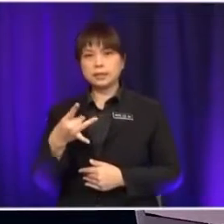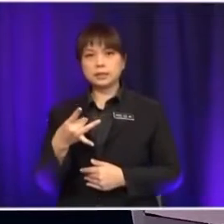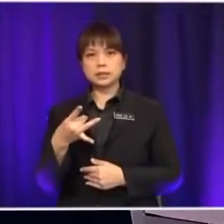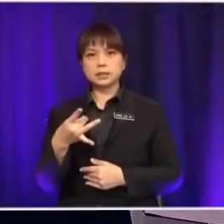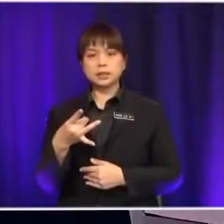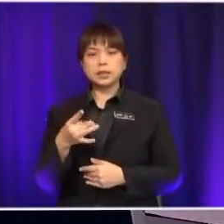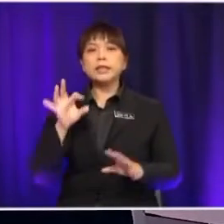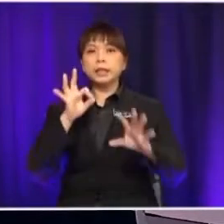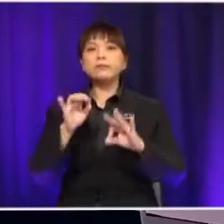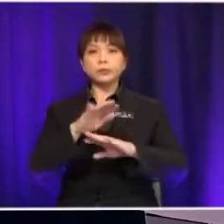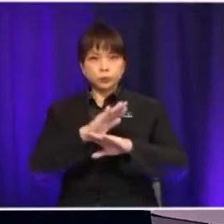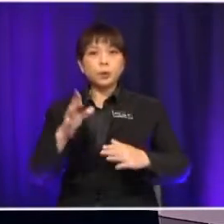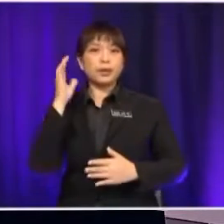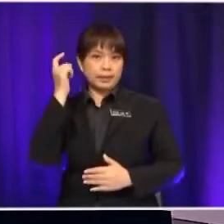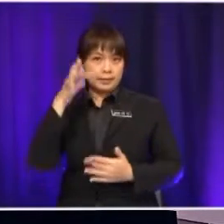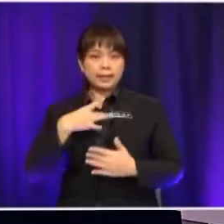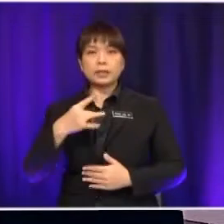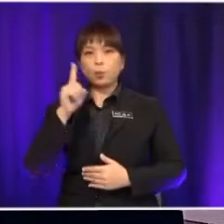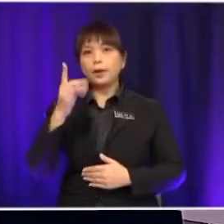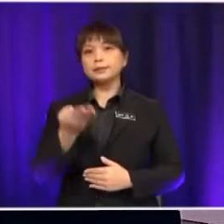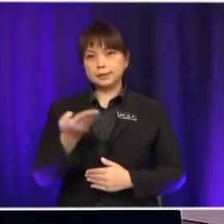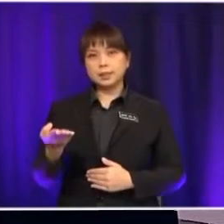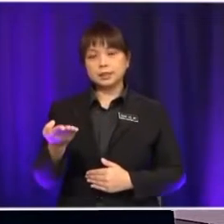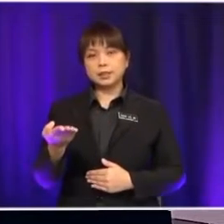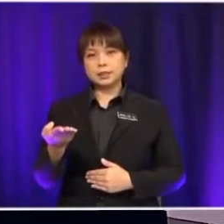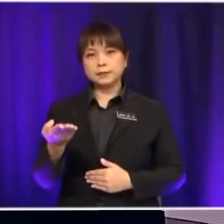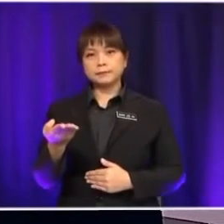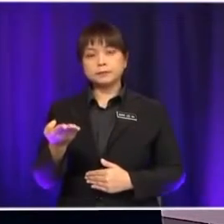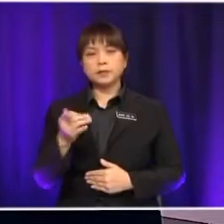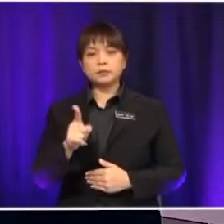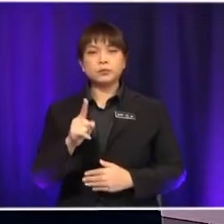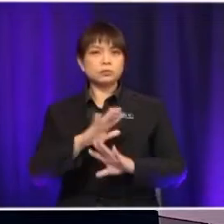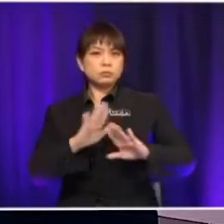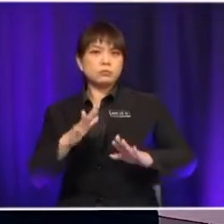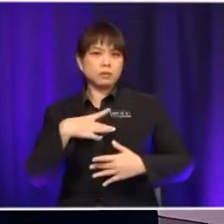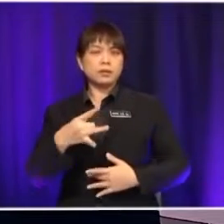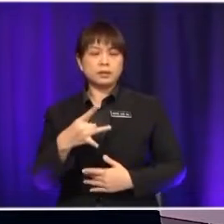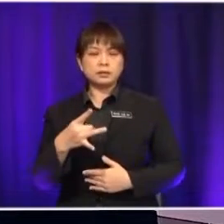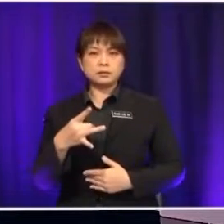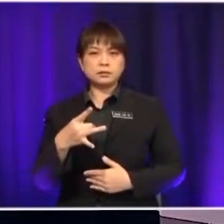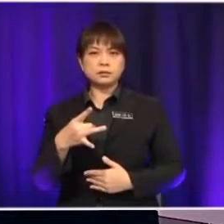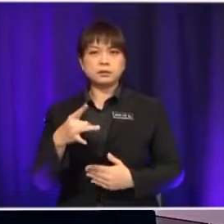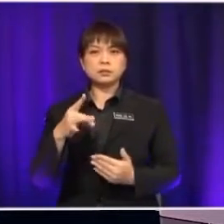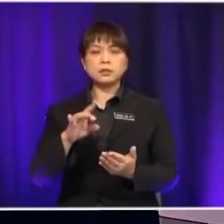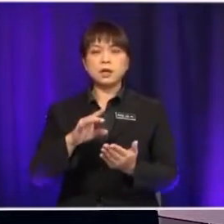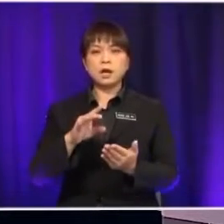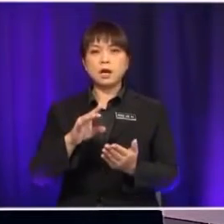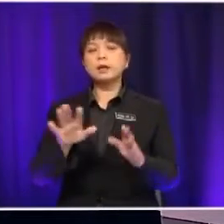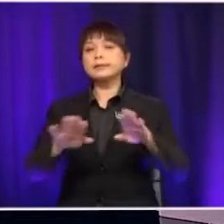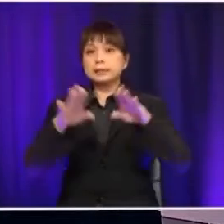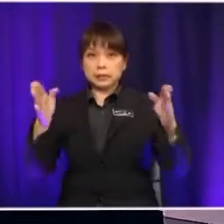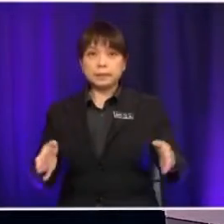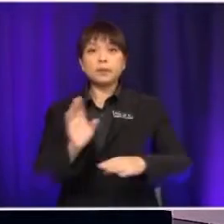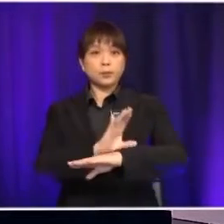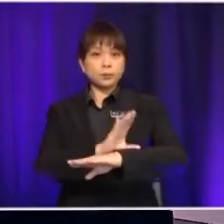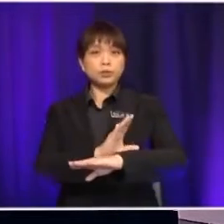don't like one thing, like for example, you dislike a desktop computer, then you have to tell others as well why you dislike it. Yes.